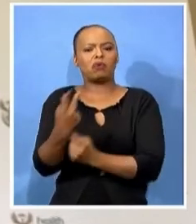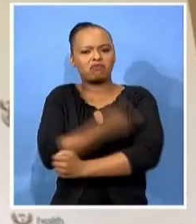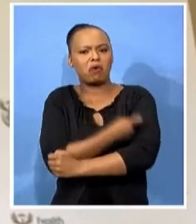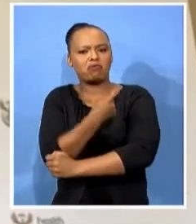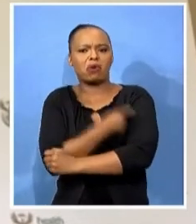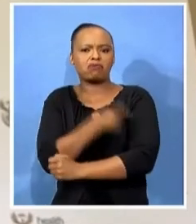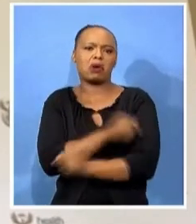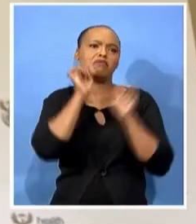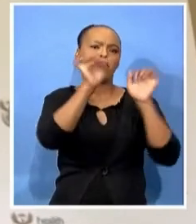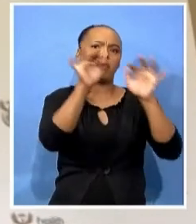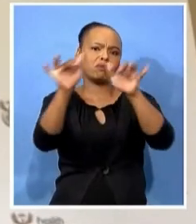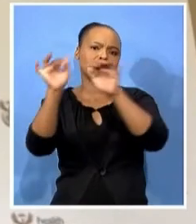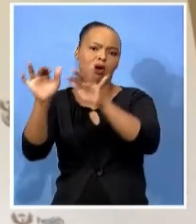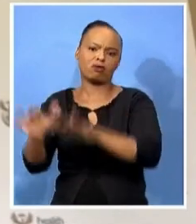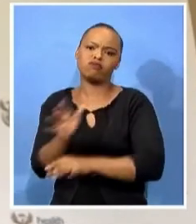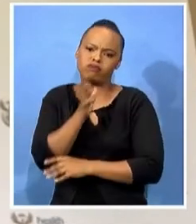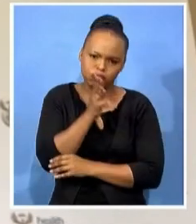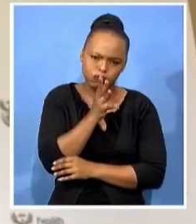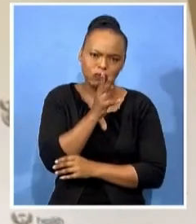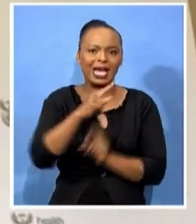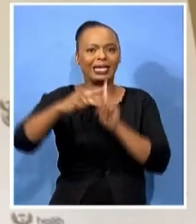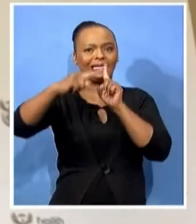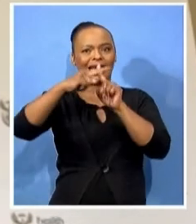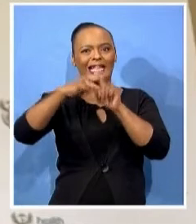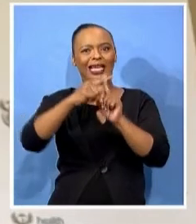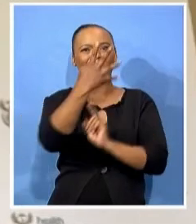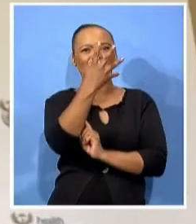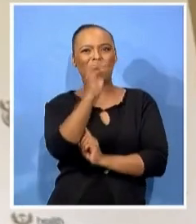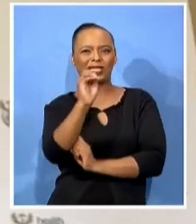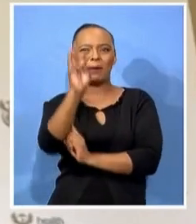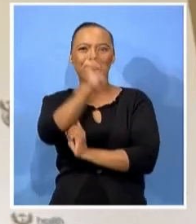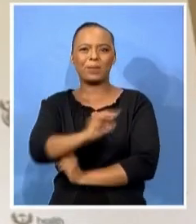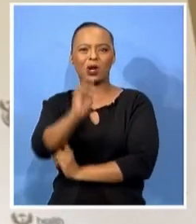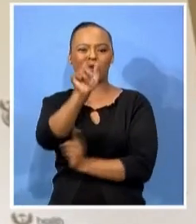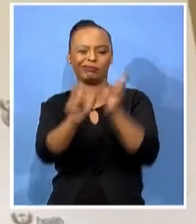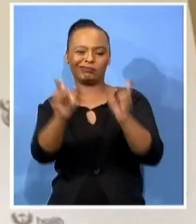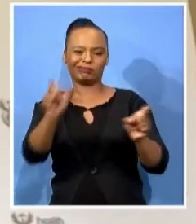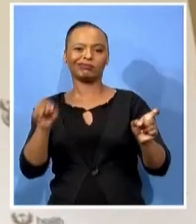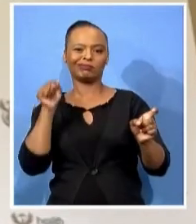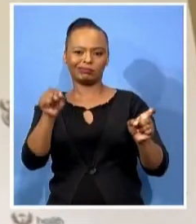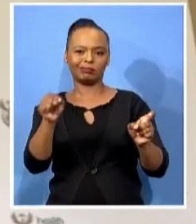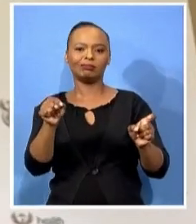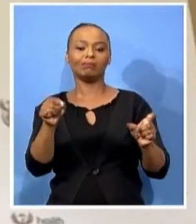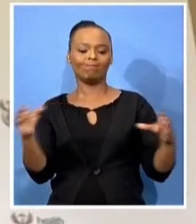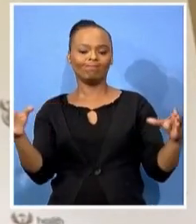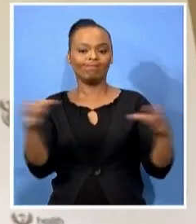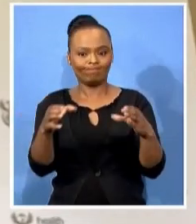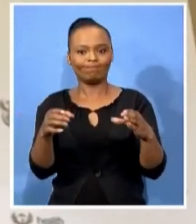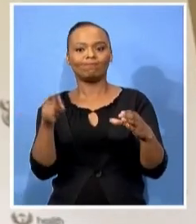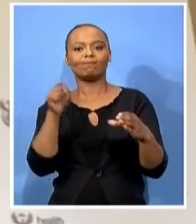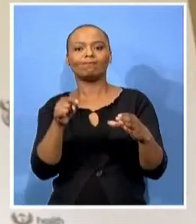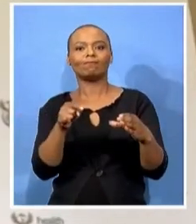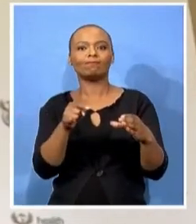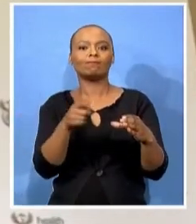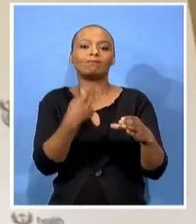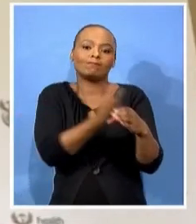being the 40 million people that we have put on as a requirement for the herd immunity. And of course,